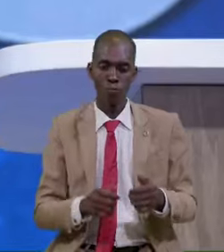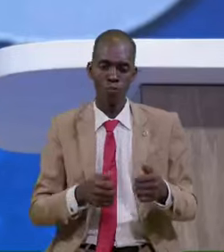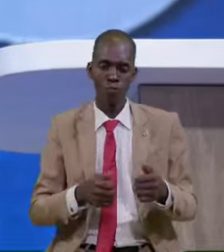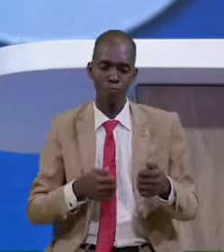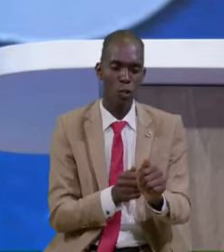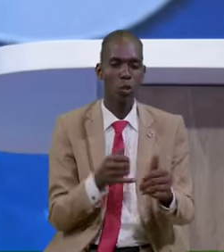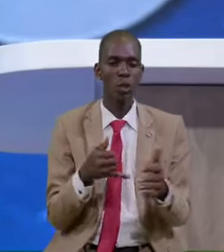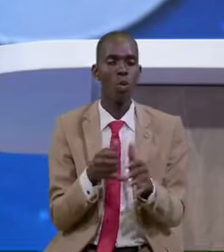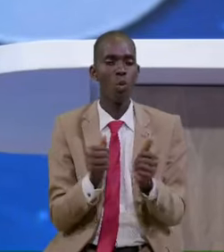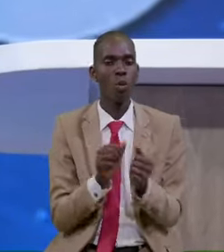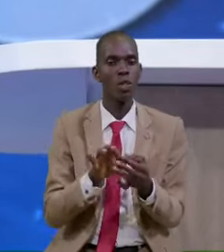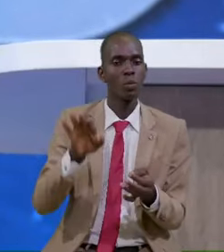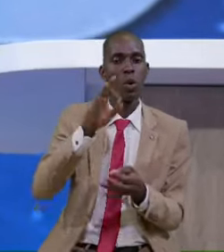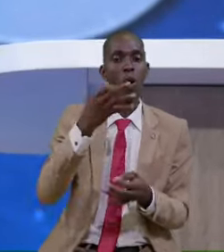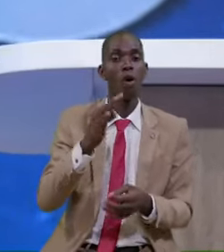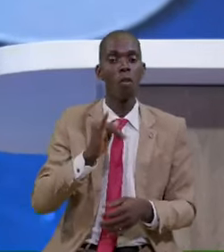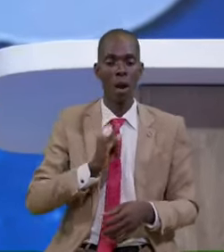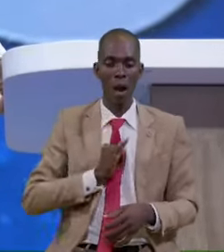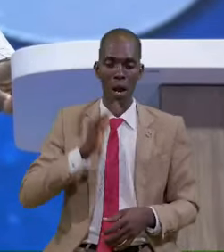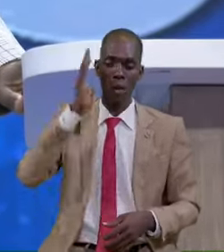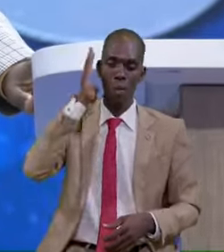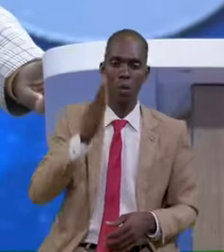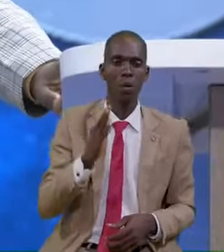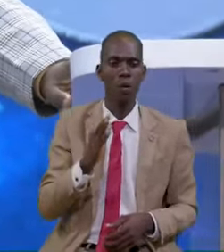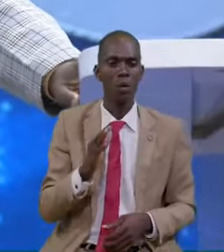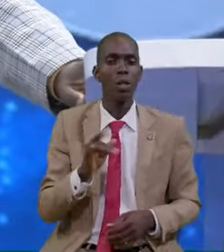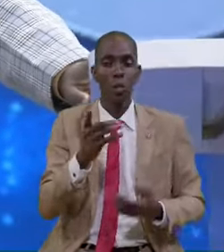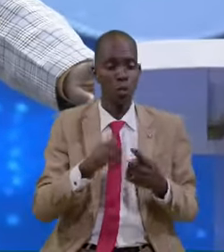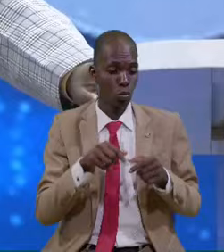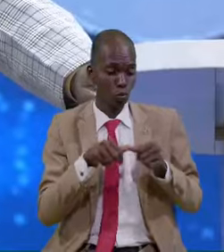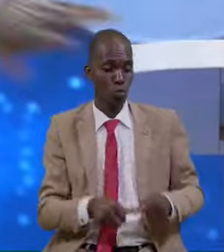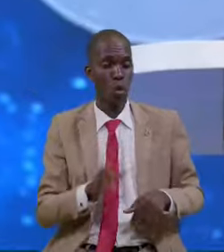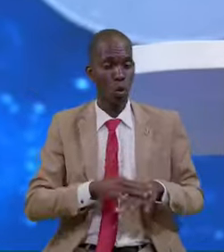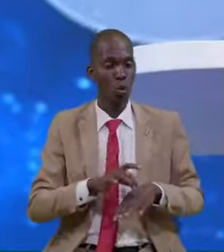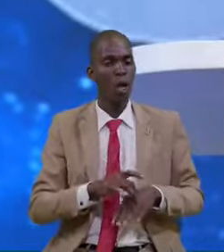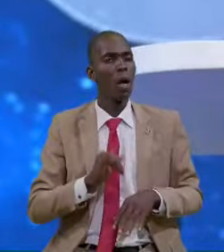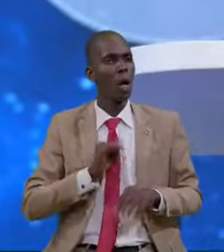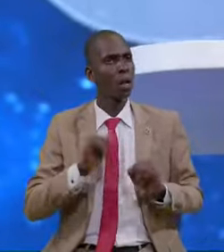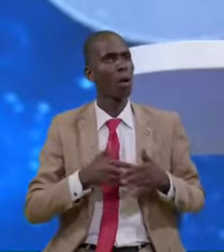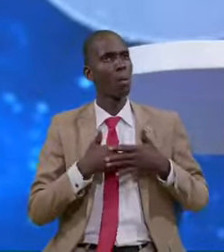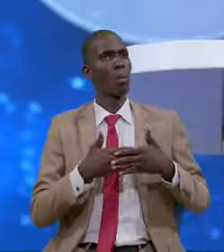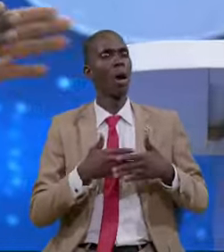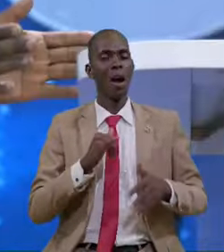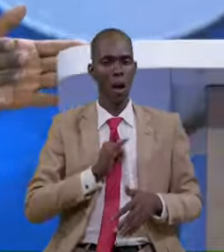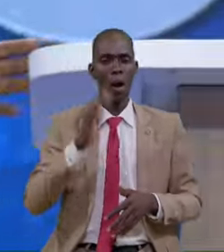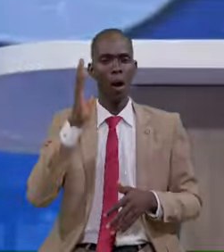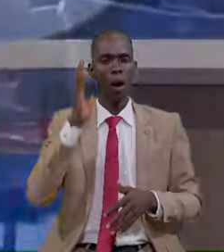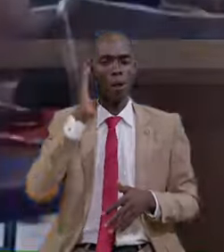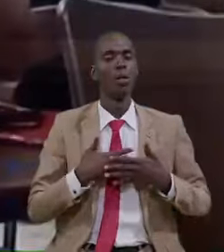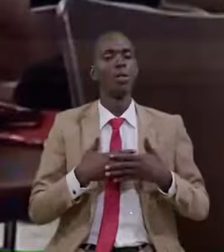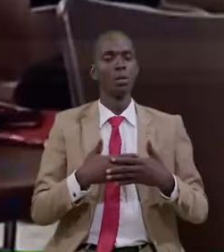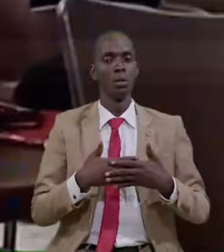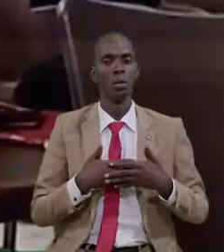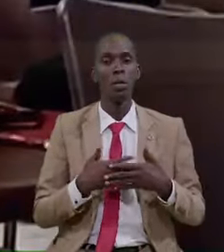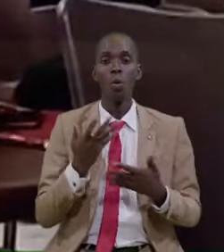will. You want to remain alive, I can breathe, I will breathe. You want to remain alive, I can drink water,